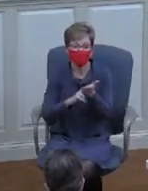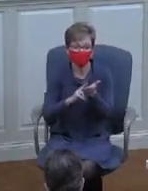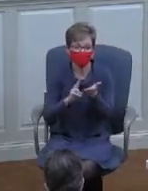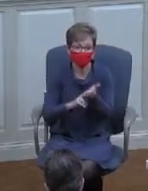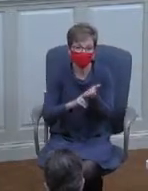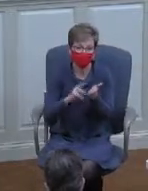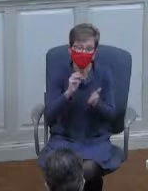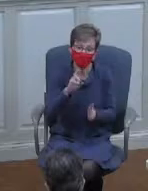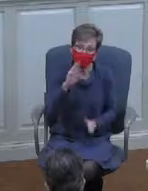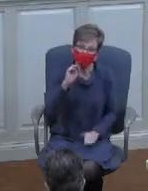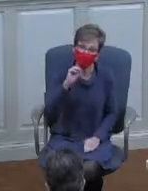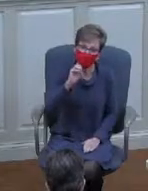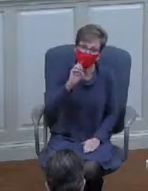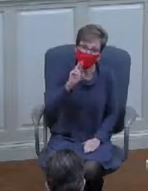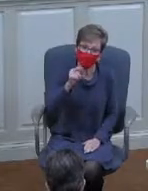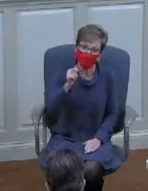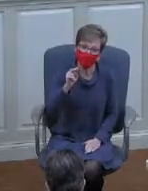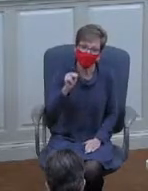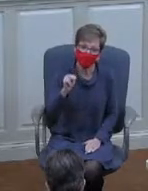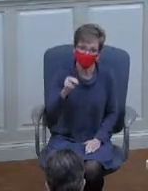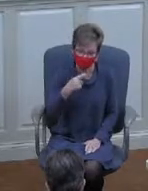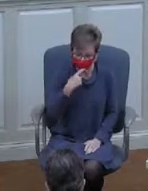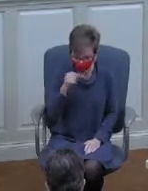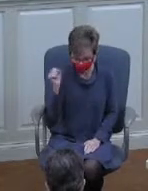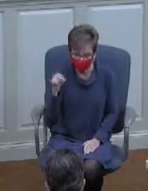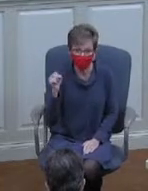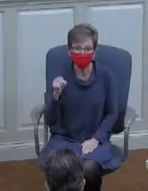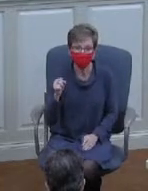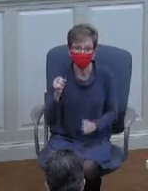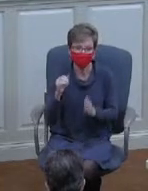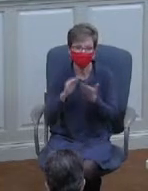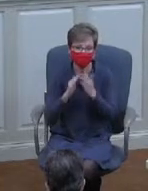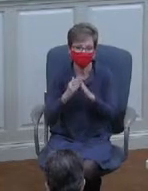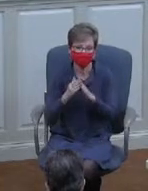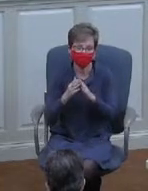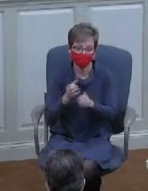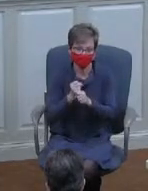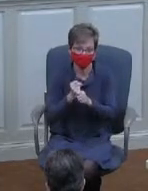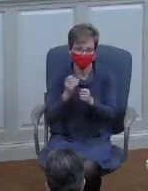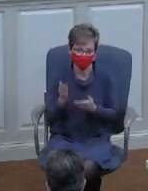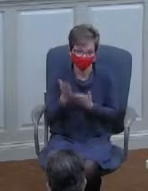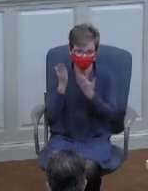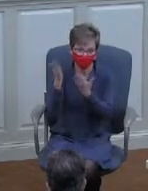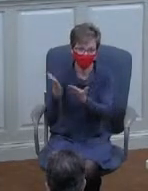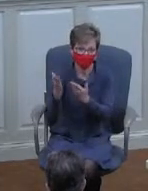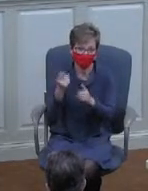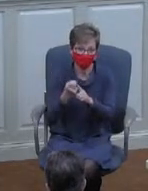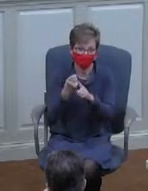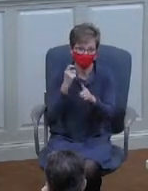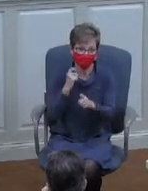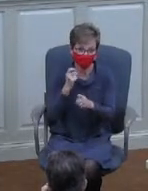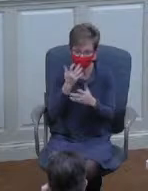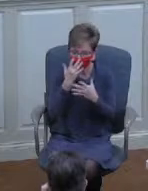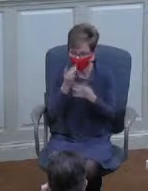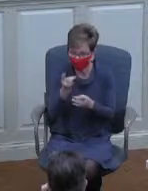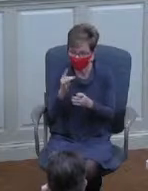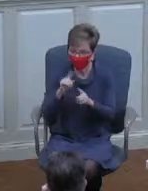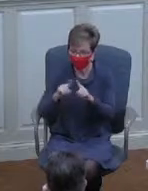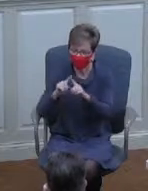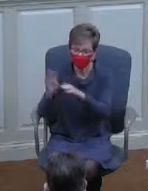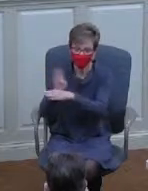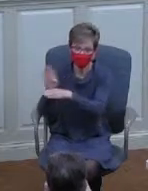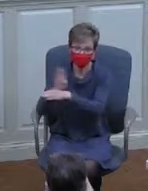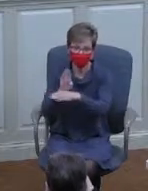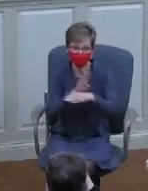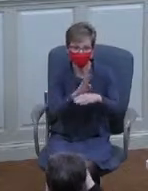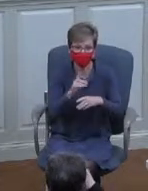Mr. Morgan. Yes, the city received proposals from interested firms for